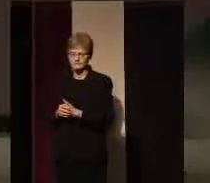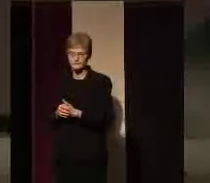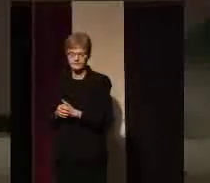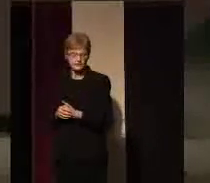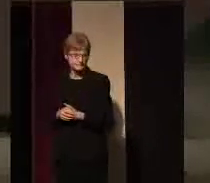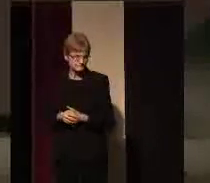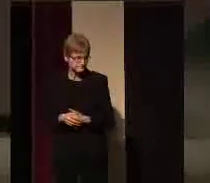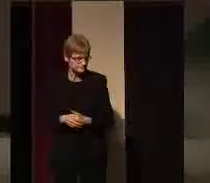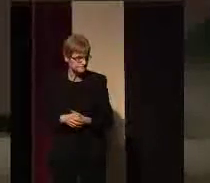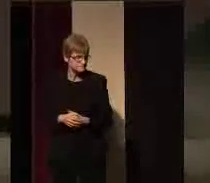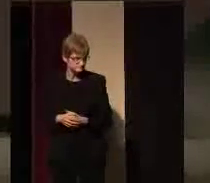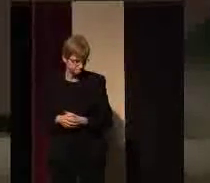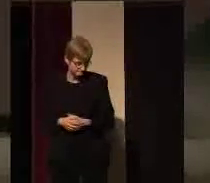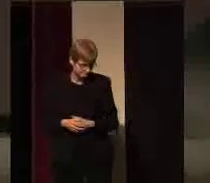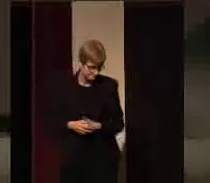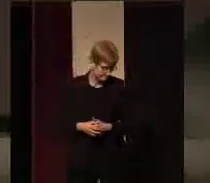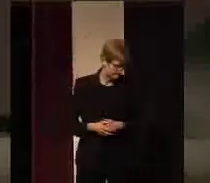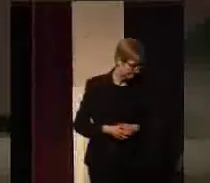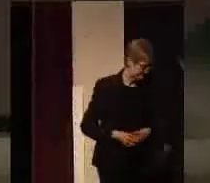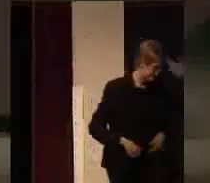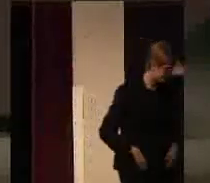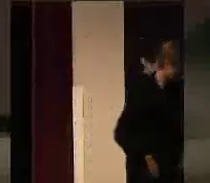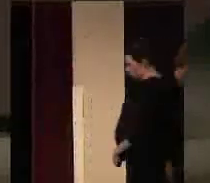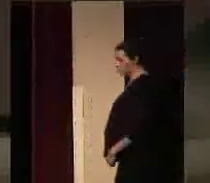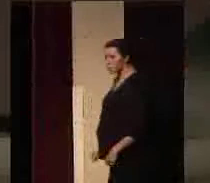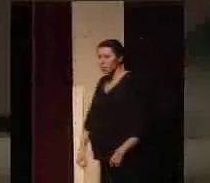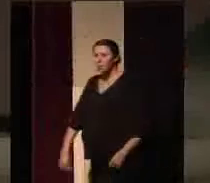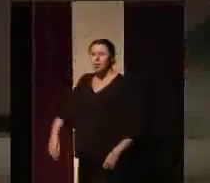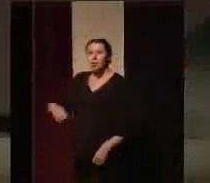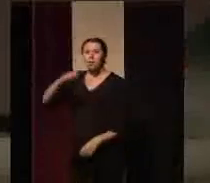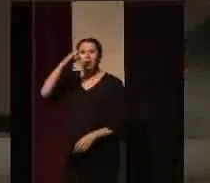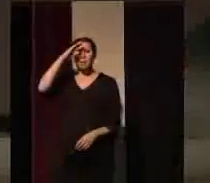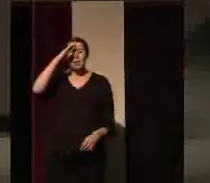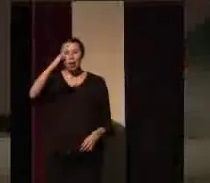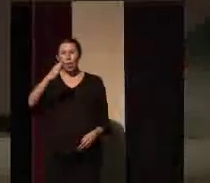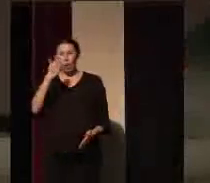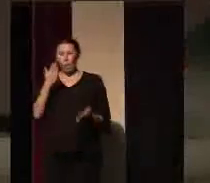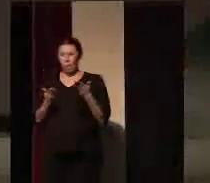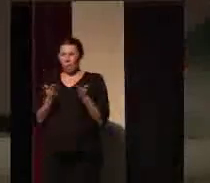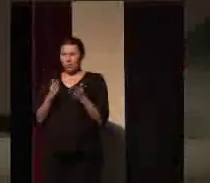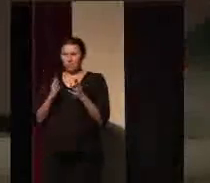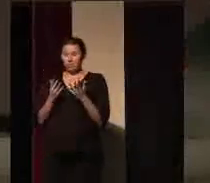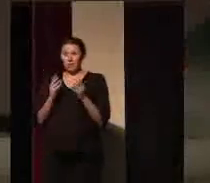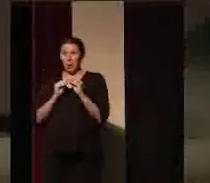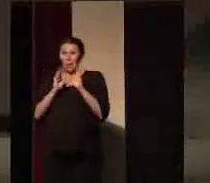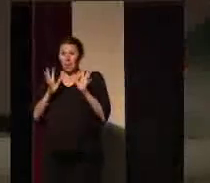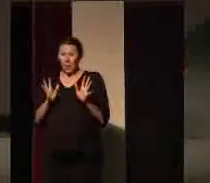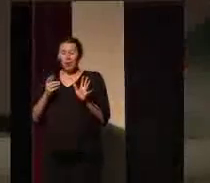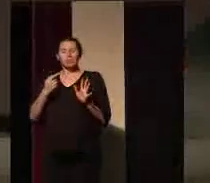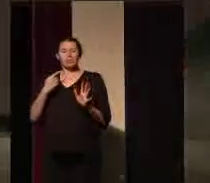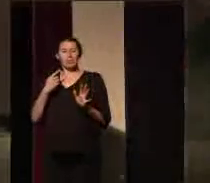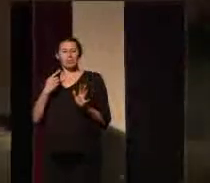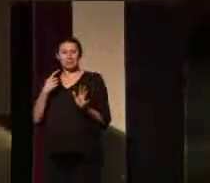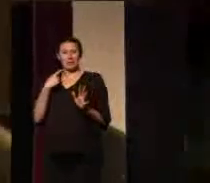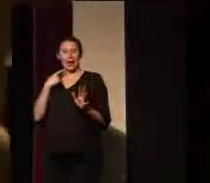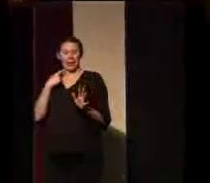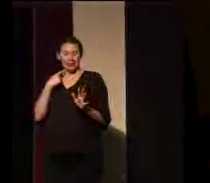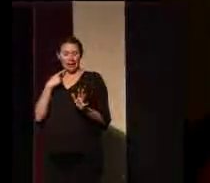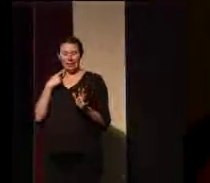next question. Hi, it might be quite apparent I'm not from St. Louis.